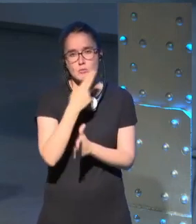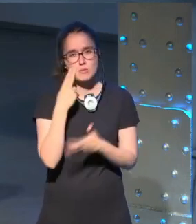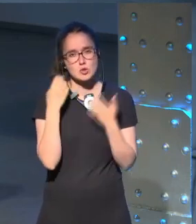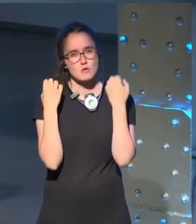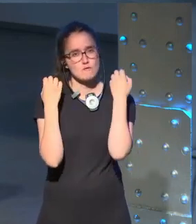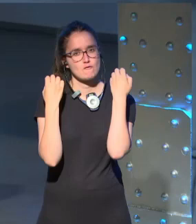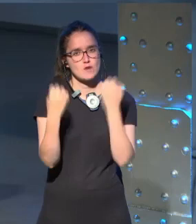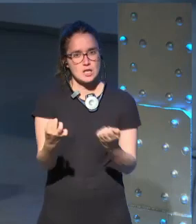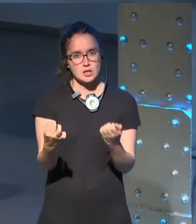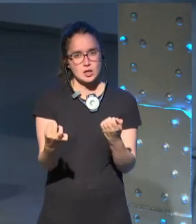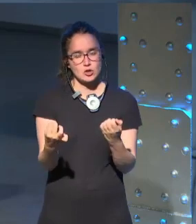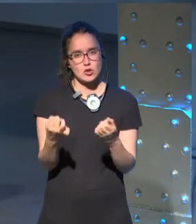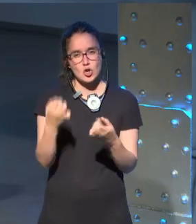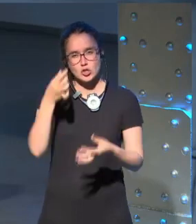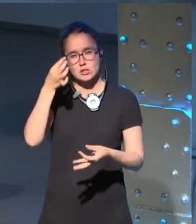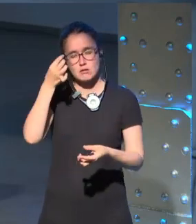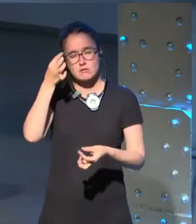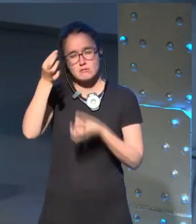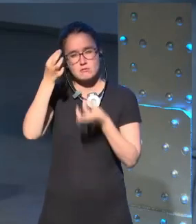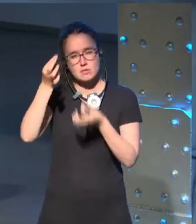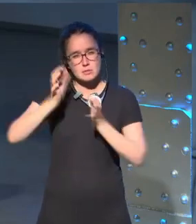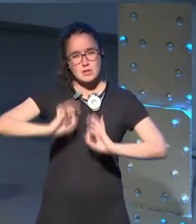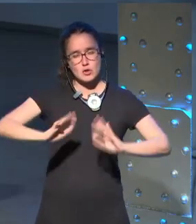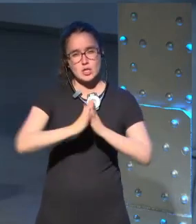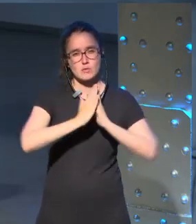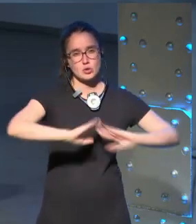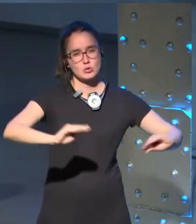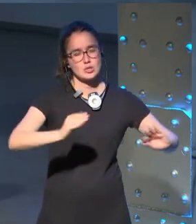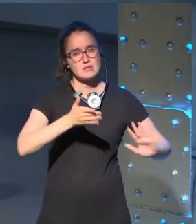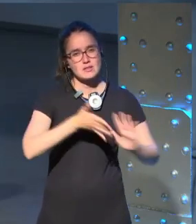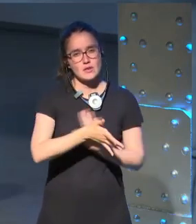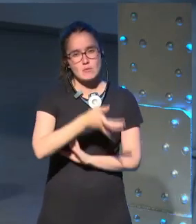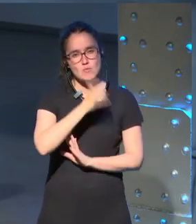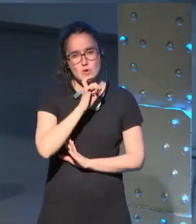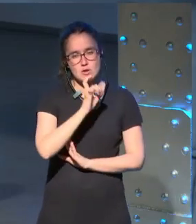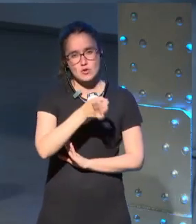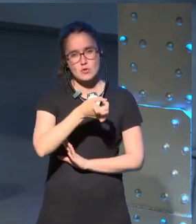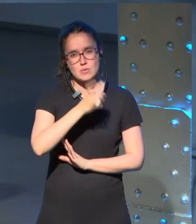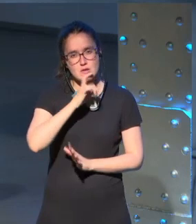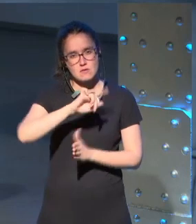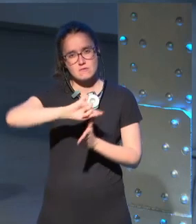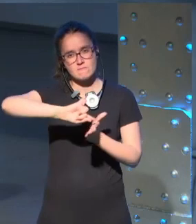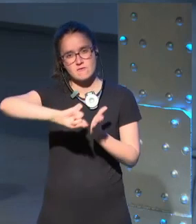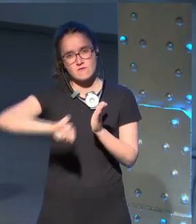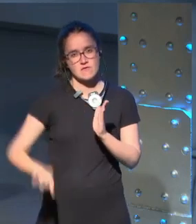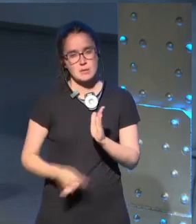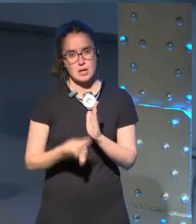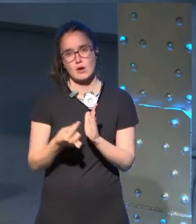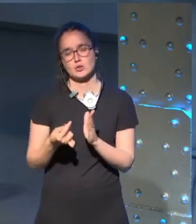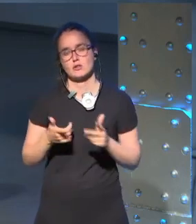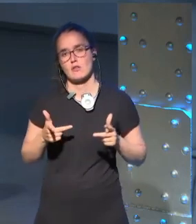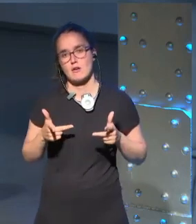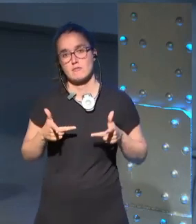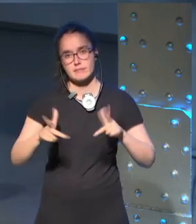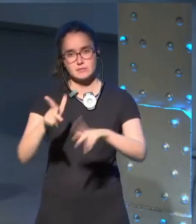specifics of their book that it's very difficult for them to just sign the rights over to a filmmaker.